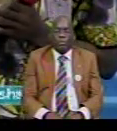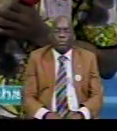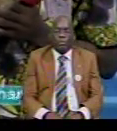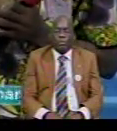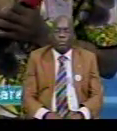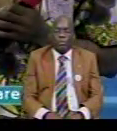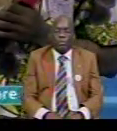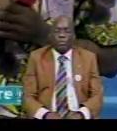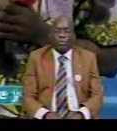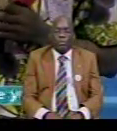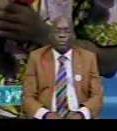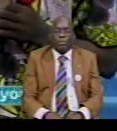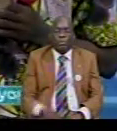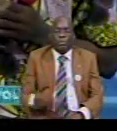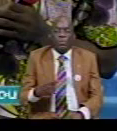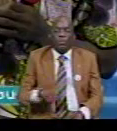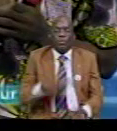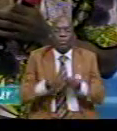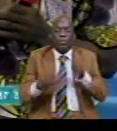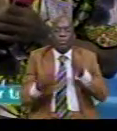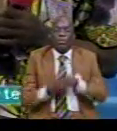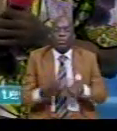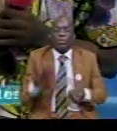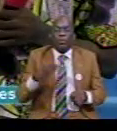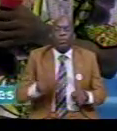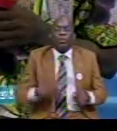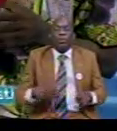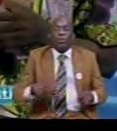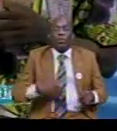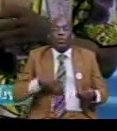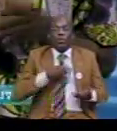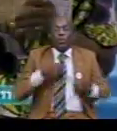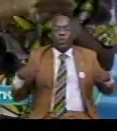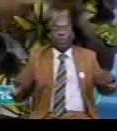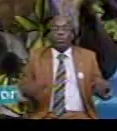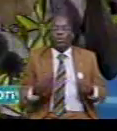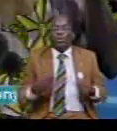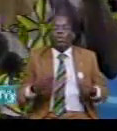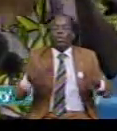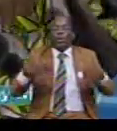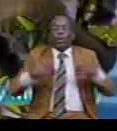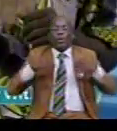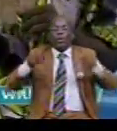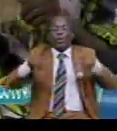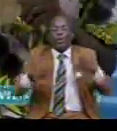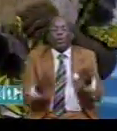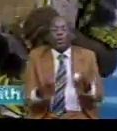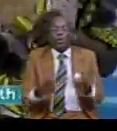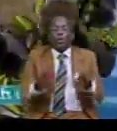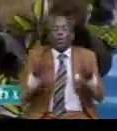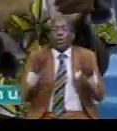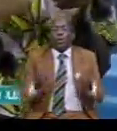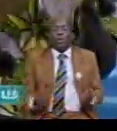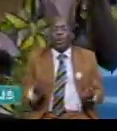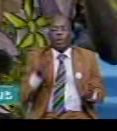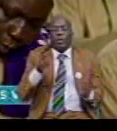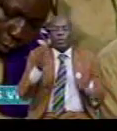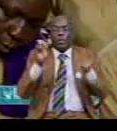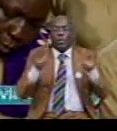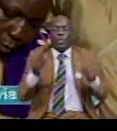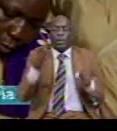problem of stomach ache, stomach inconvenience and trouble has gone. And now he can also sleep well. Praise the